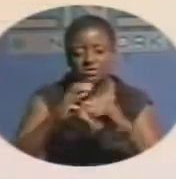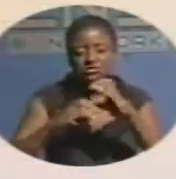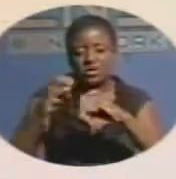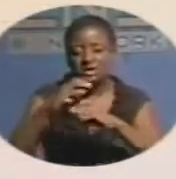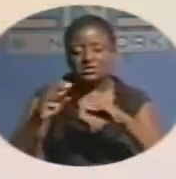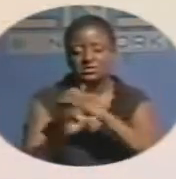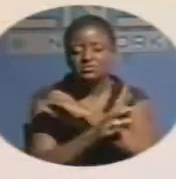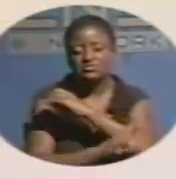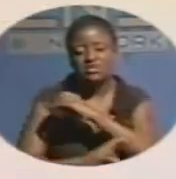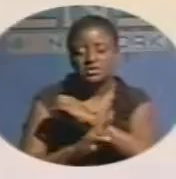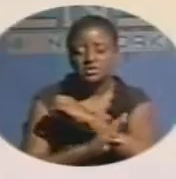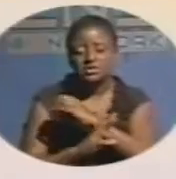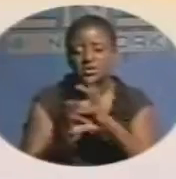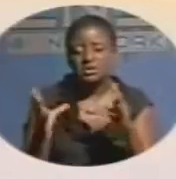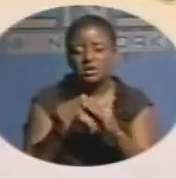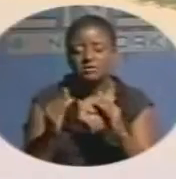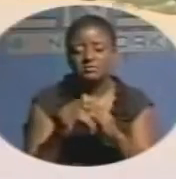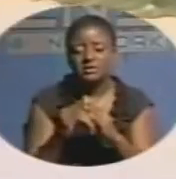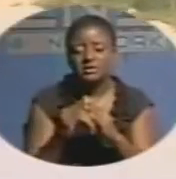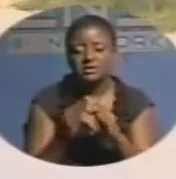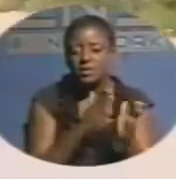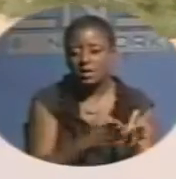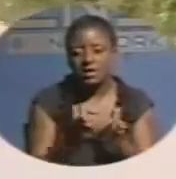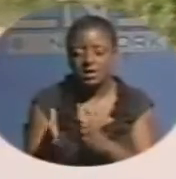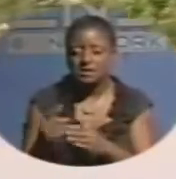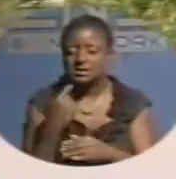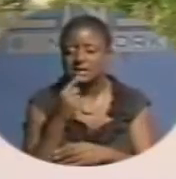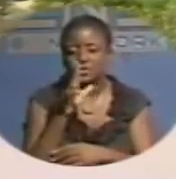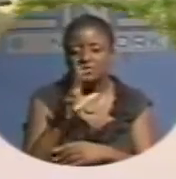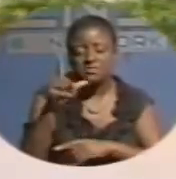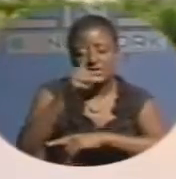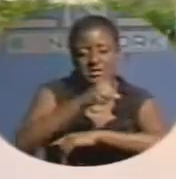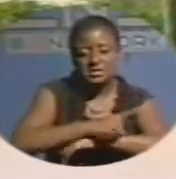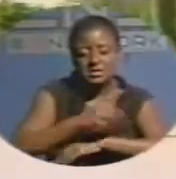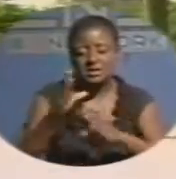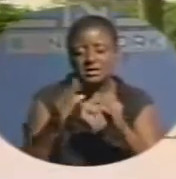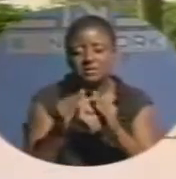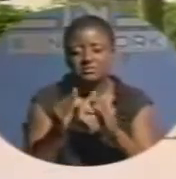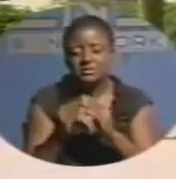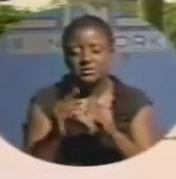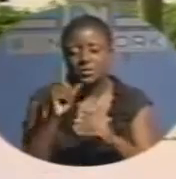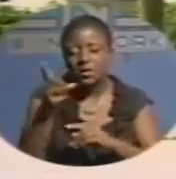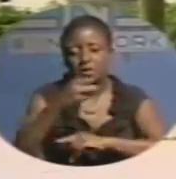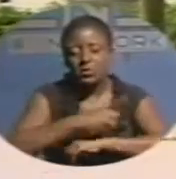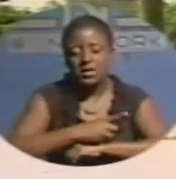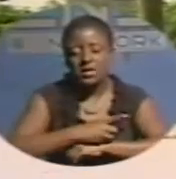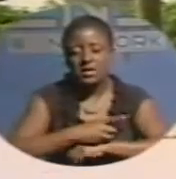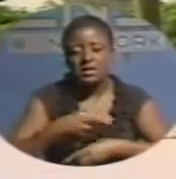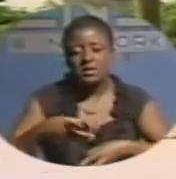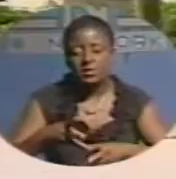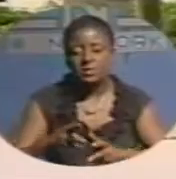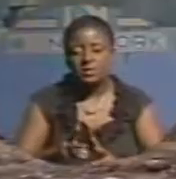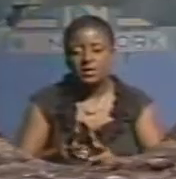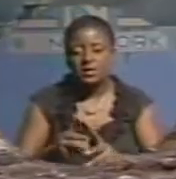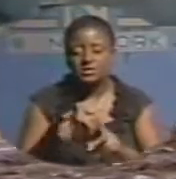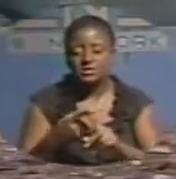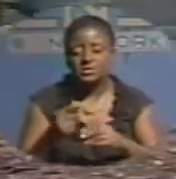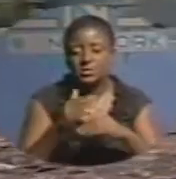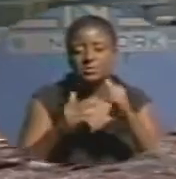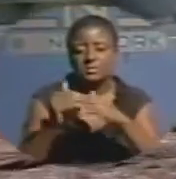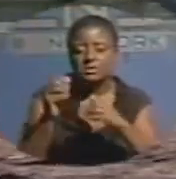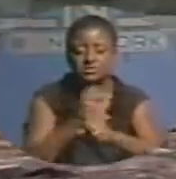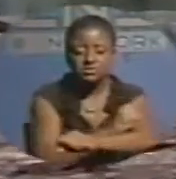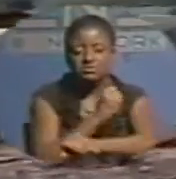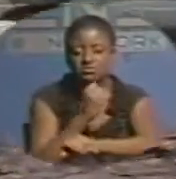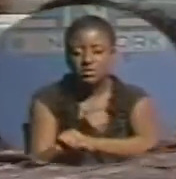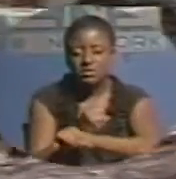Organizers from the Bahamas Contractors Association say the three-day conference is just one way to build stronger international ties, share